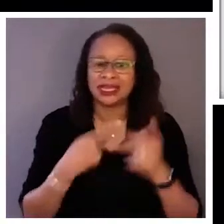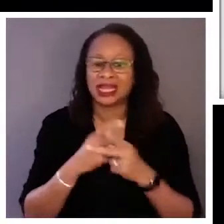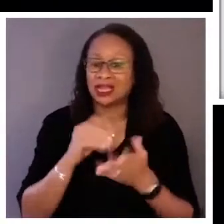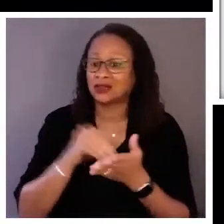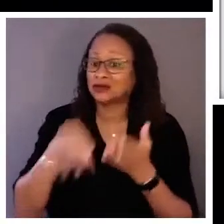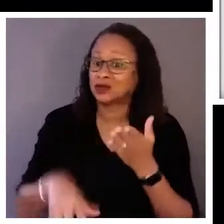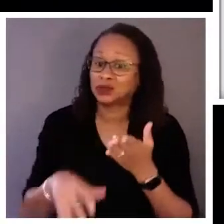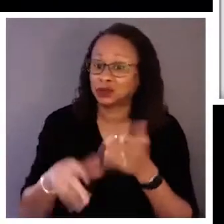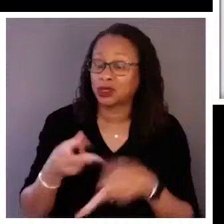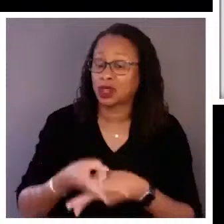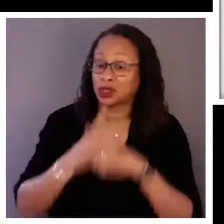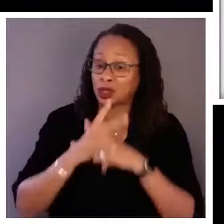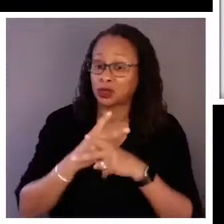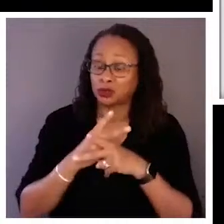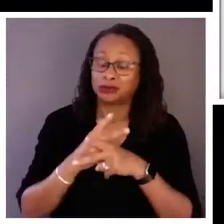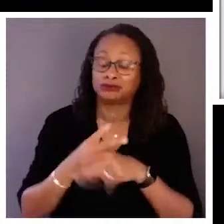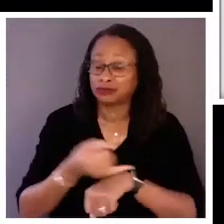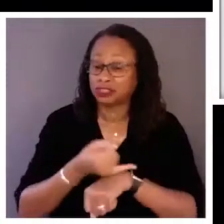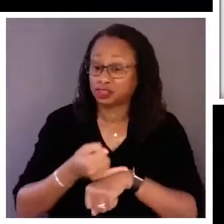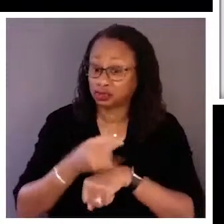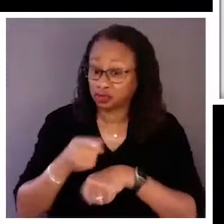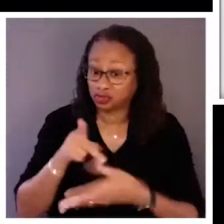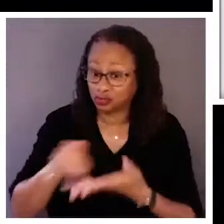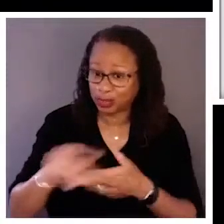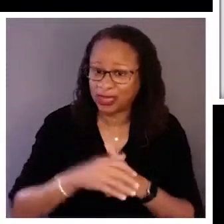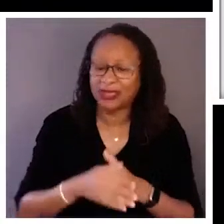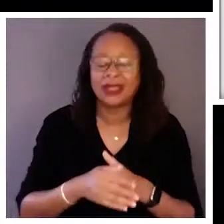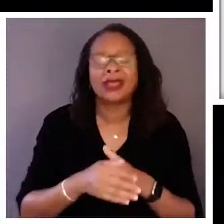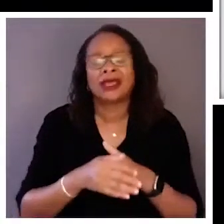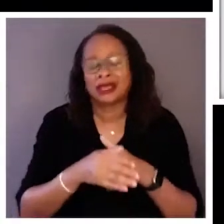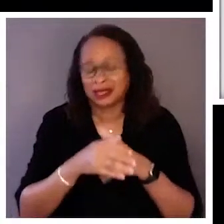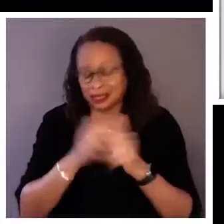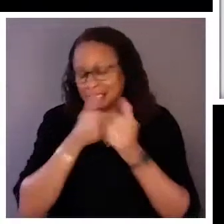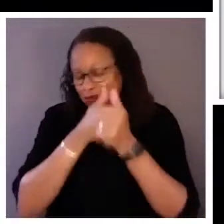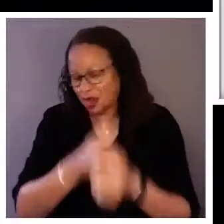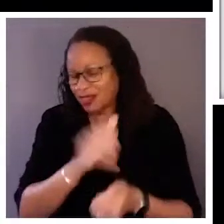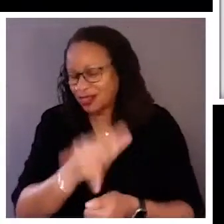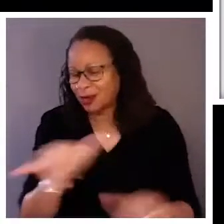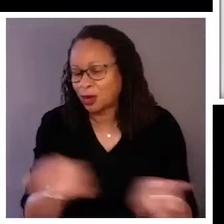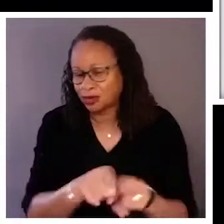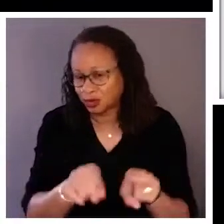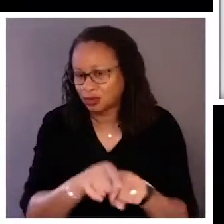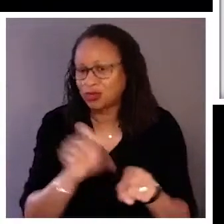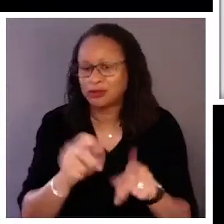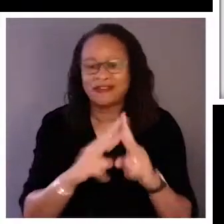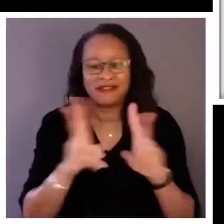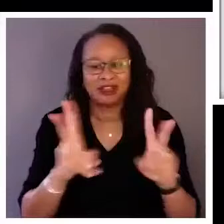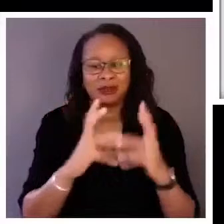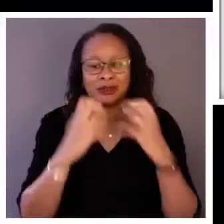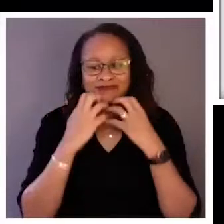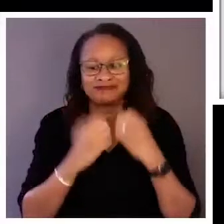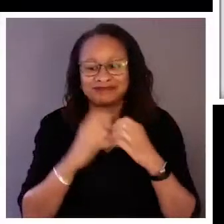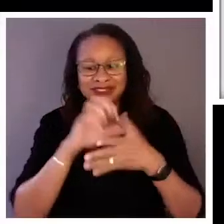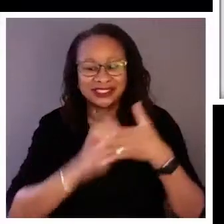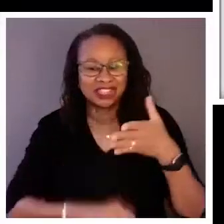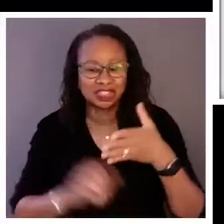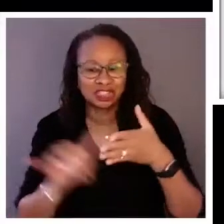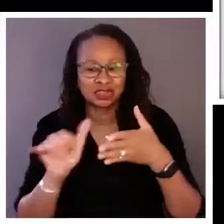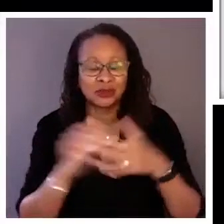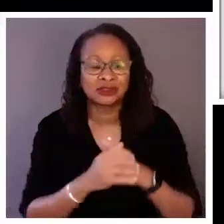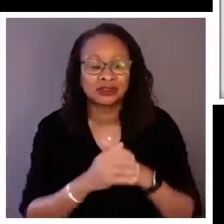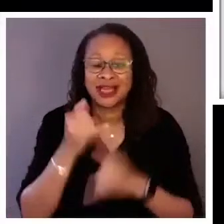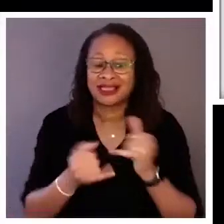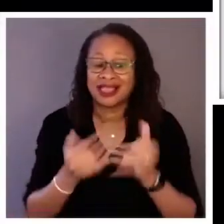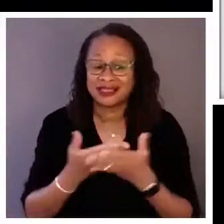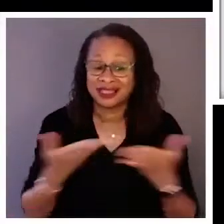you've paid, keep track of those because they can be valuable deductions as well. This last item here, before we get to